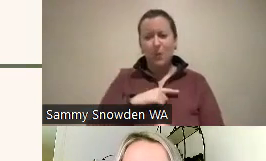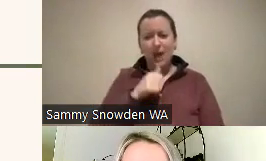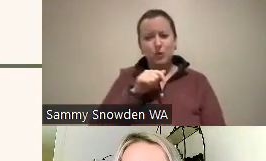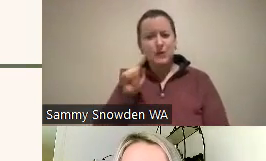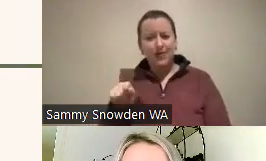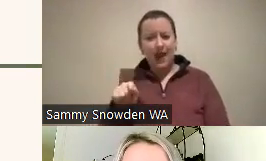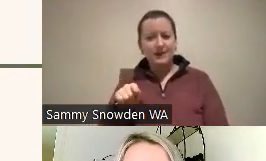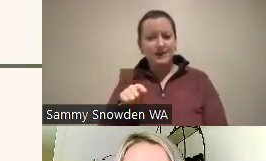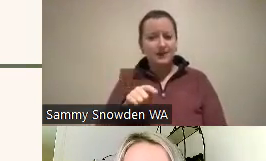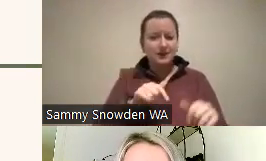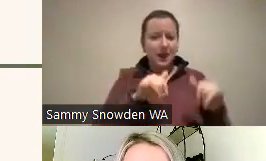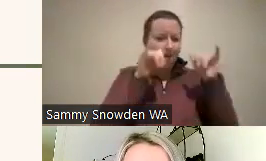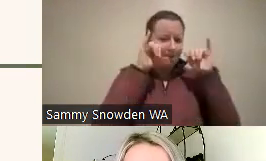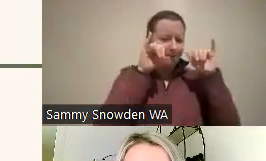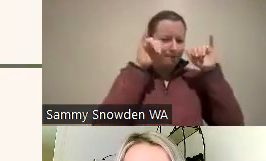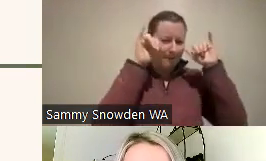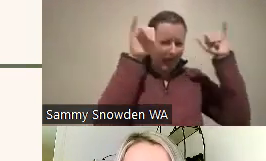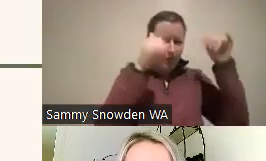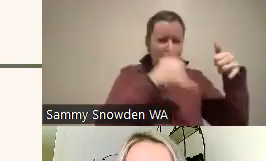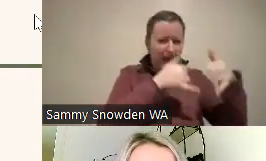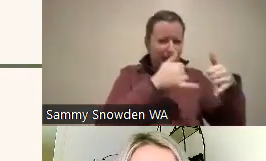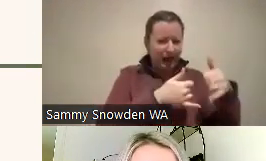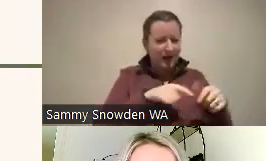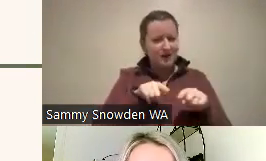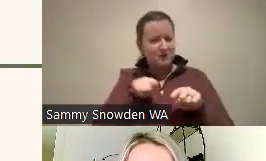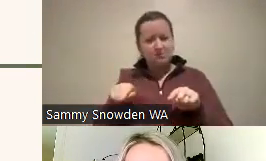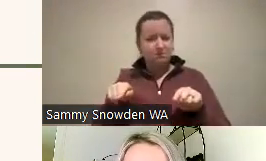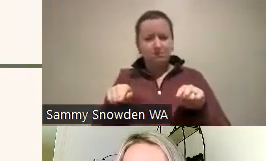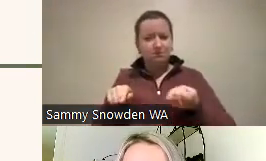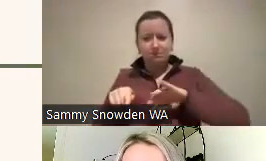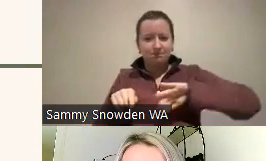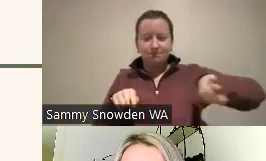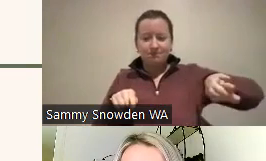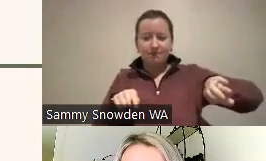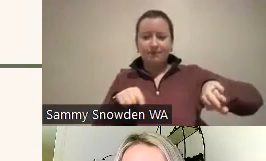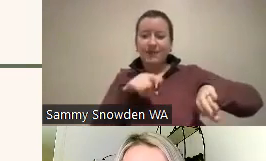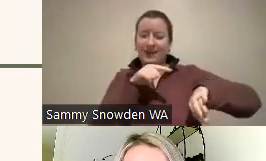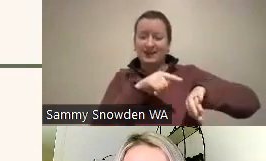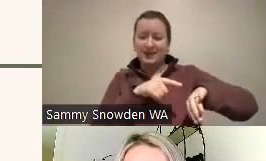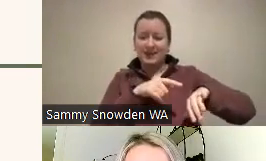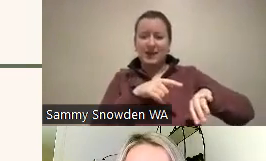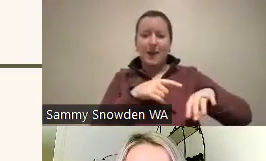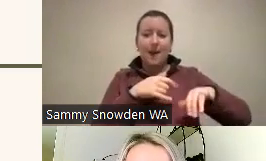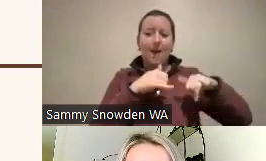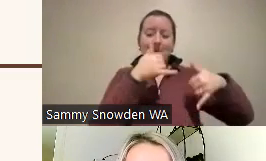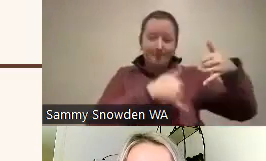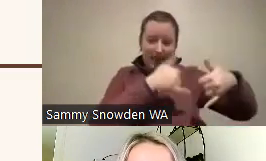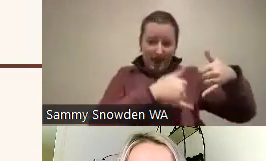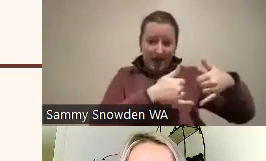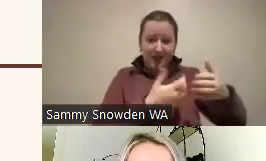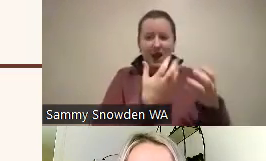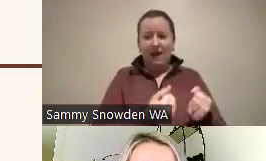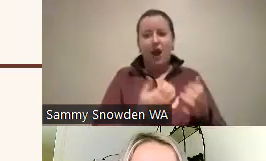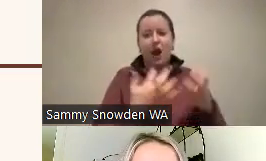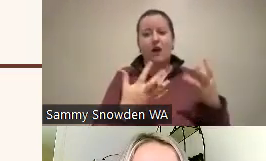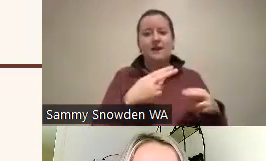to digest. So it contains no allergens, so most people can take it and introduce it fine into